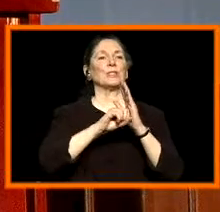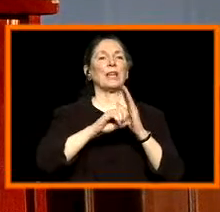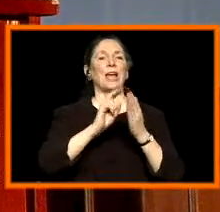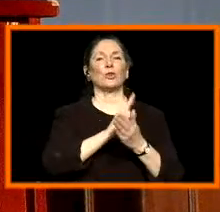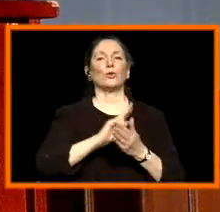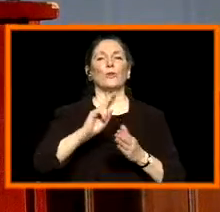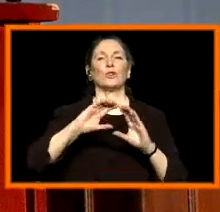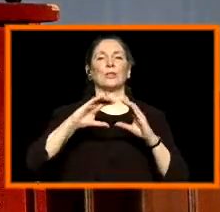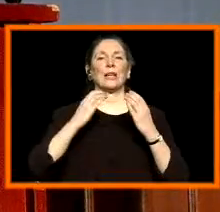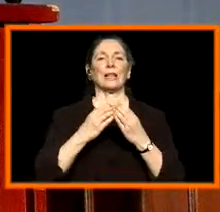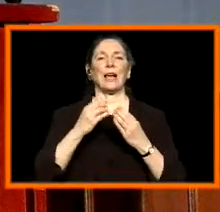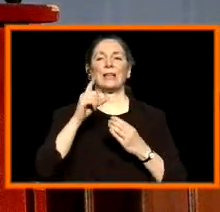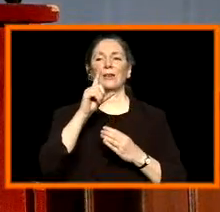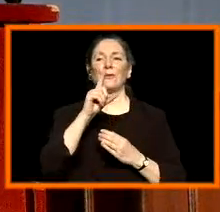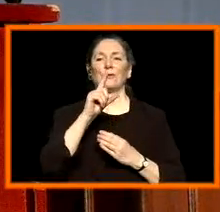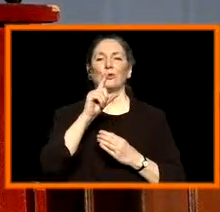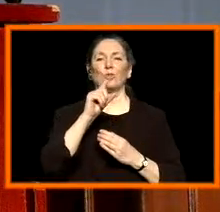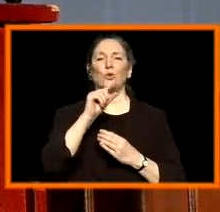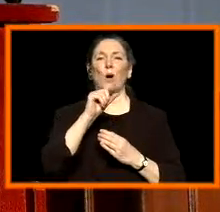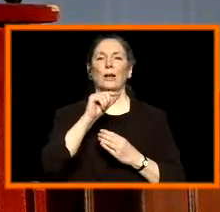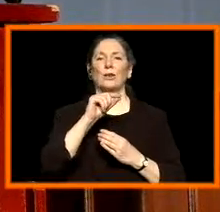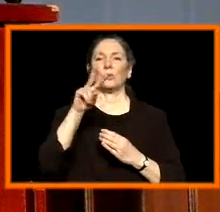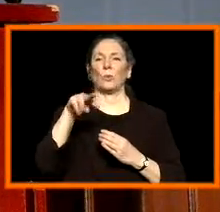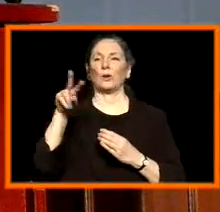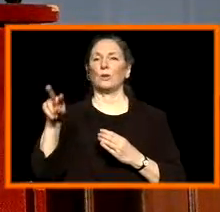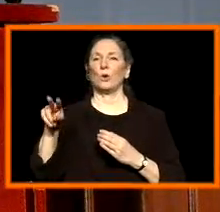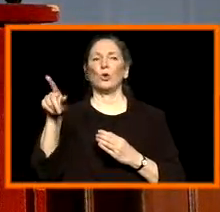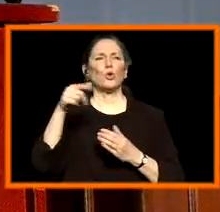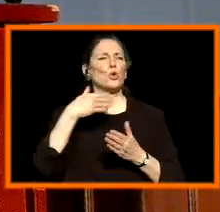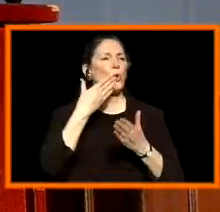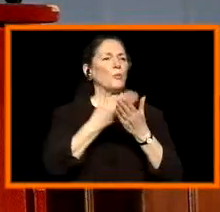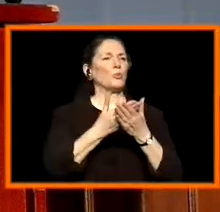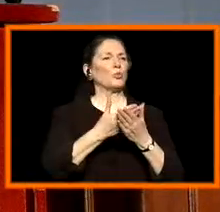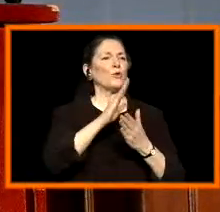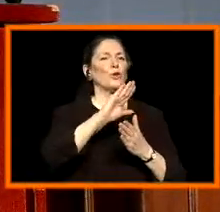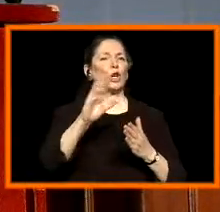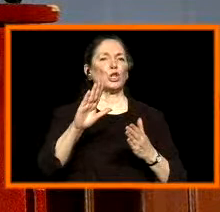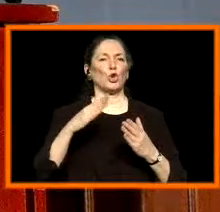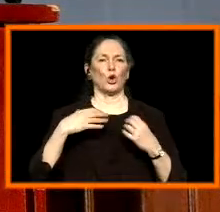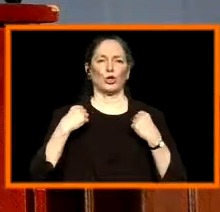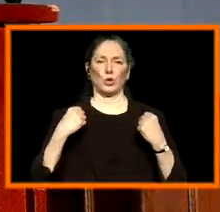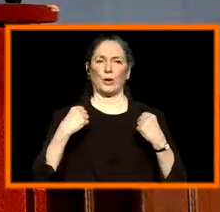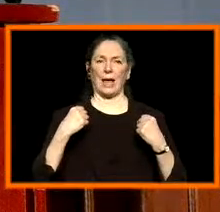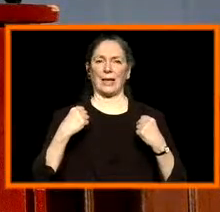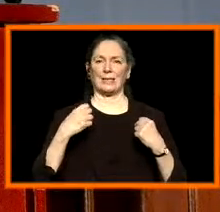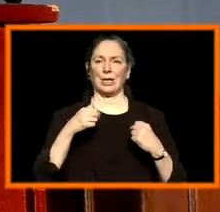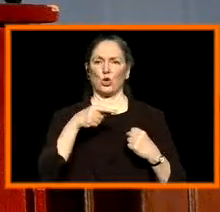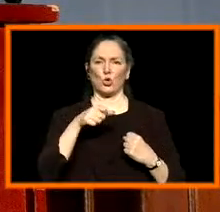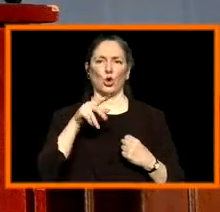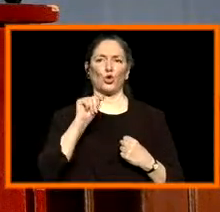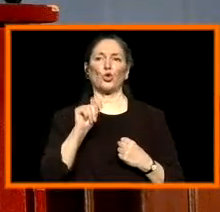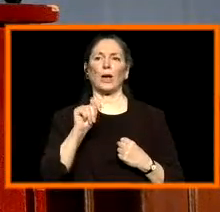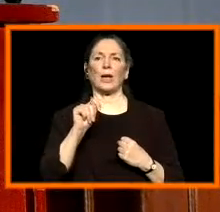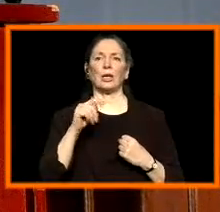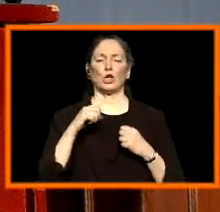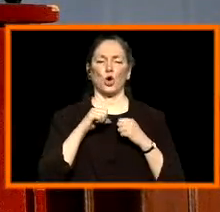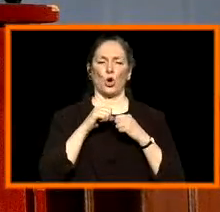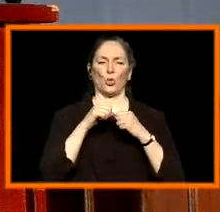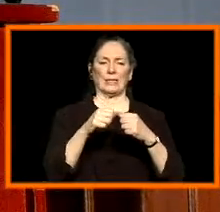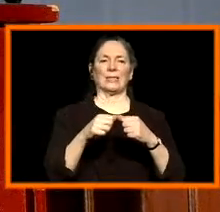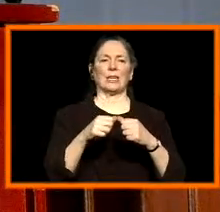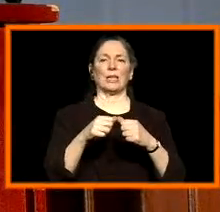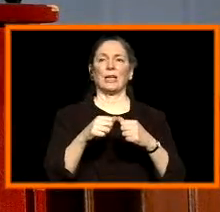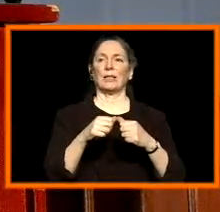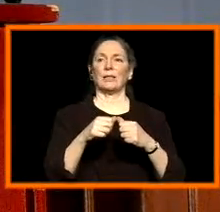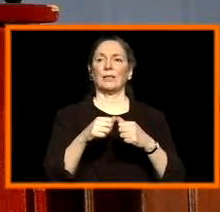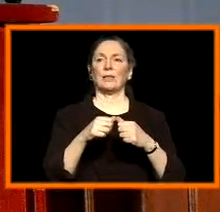of 2022. You have proven your tenacity, your grit, your resilience